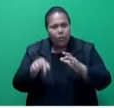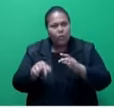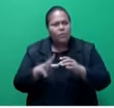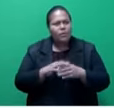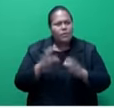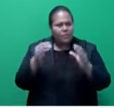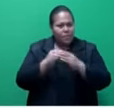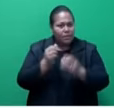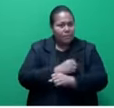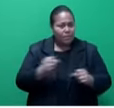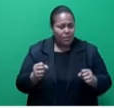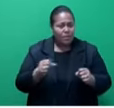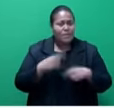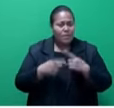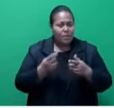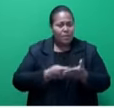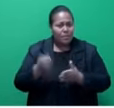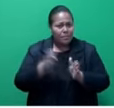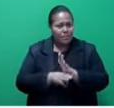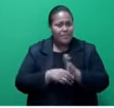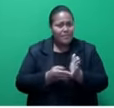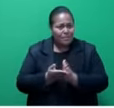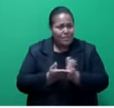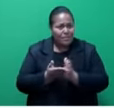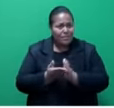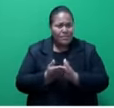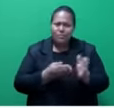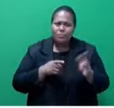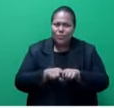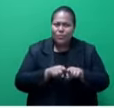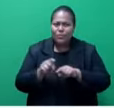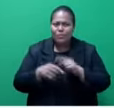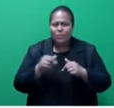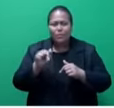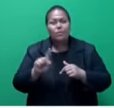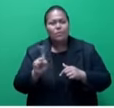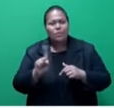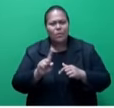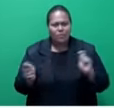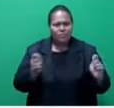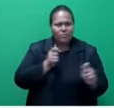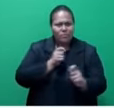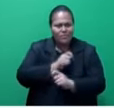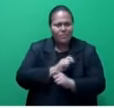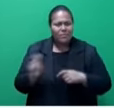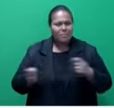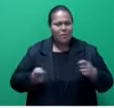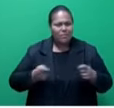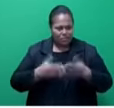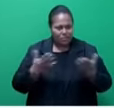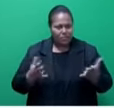evolved quite tremendously over the past number of years, mainly driven by the continuous evolution of the market and growing